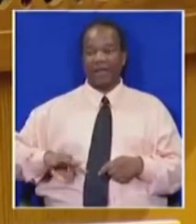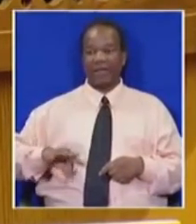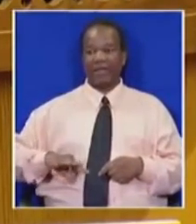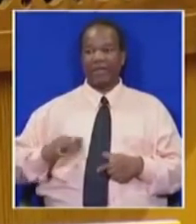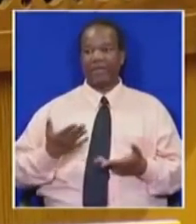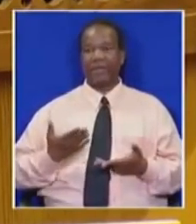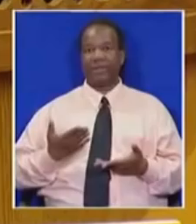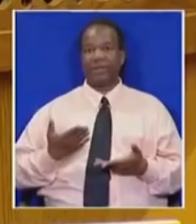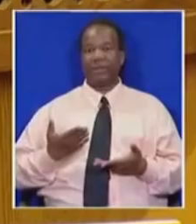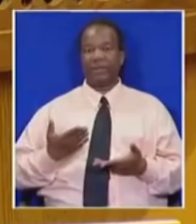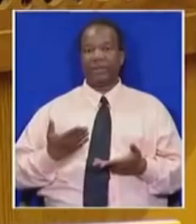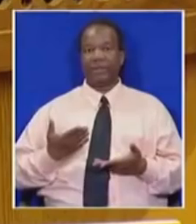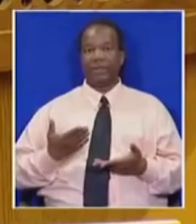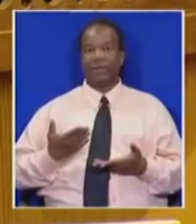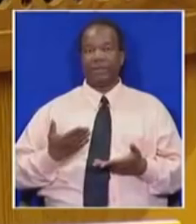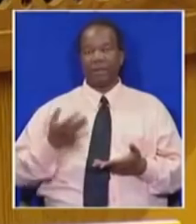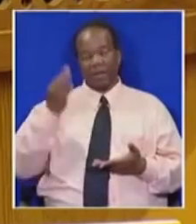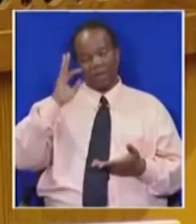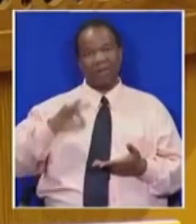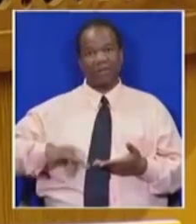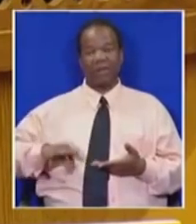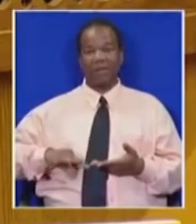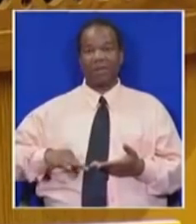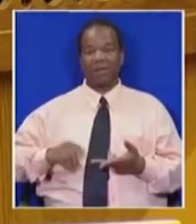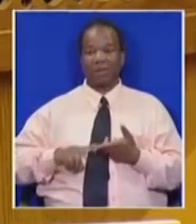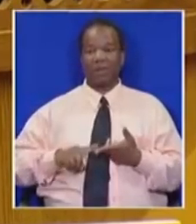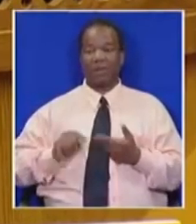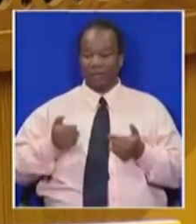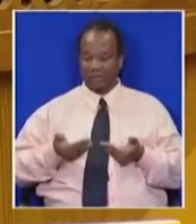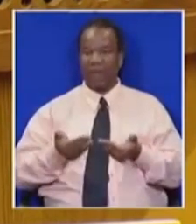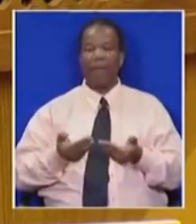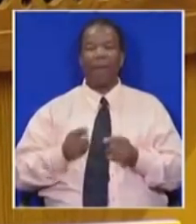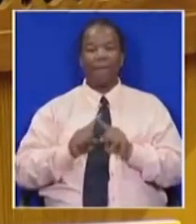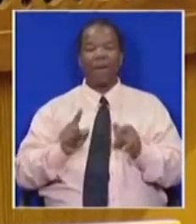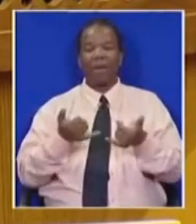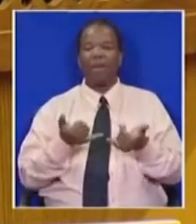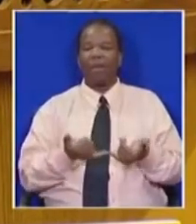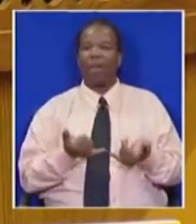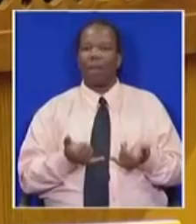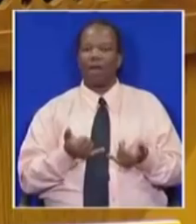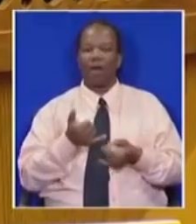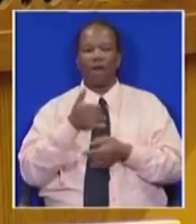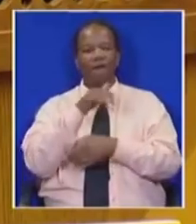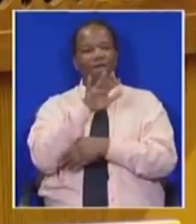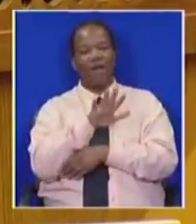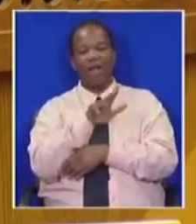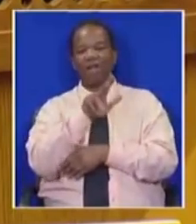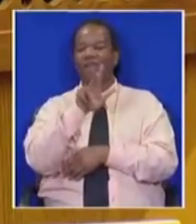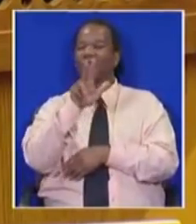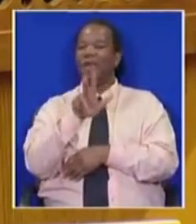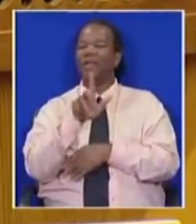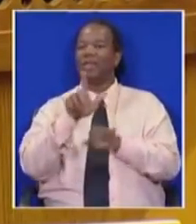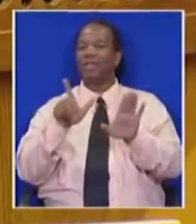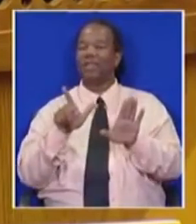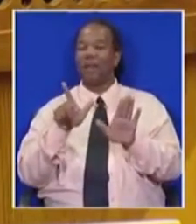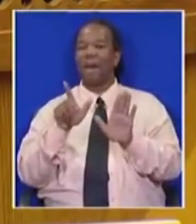accountability and delivering good services. At this point in time, 587 billion rands this